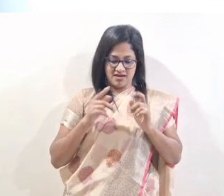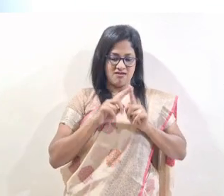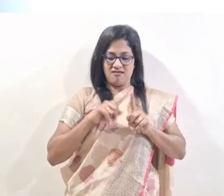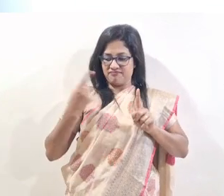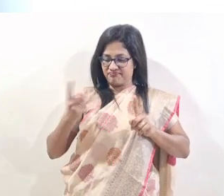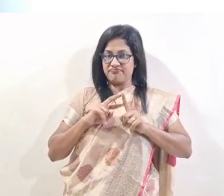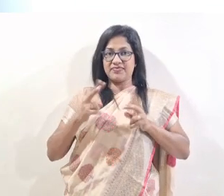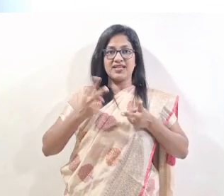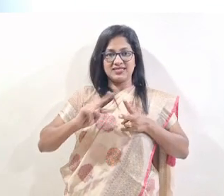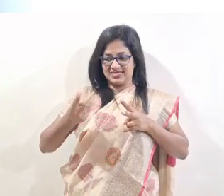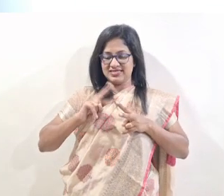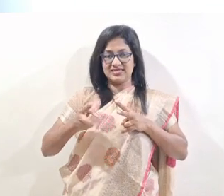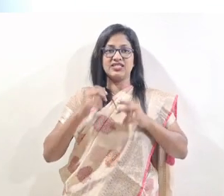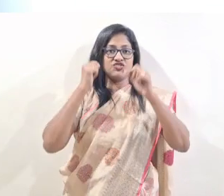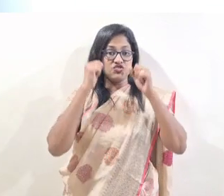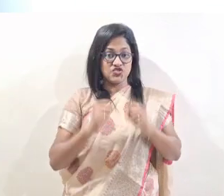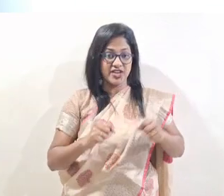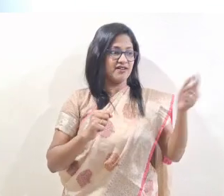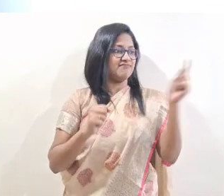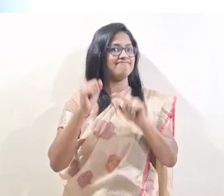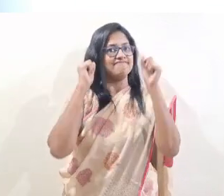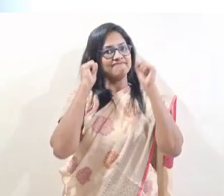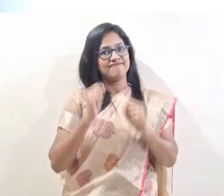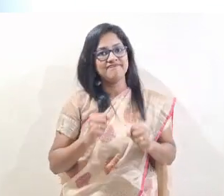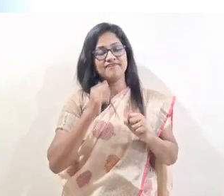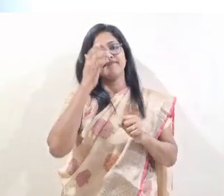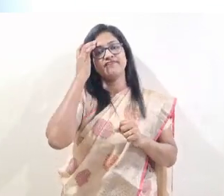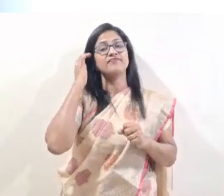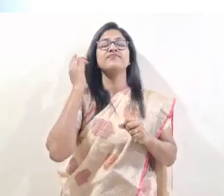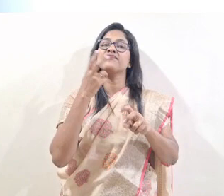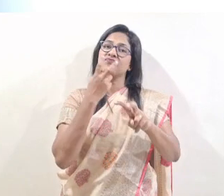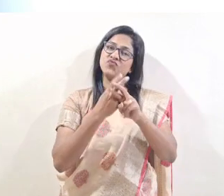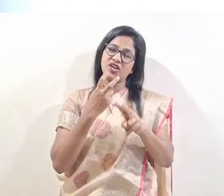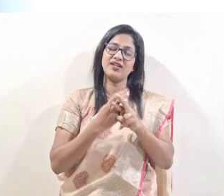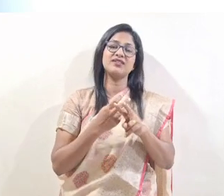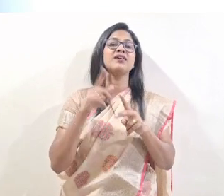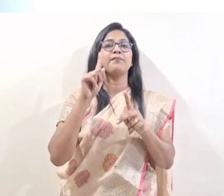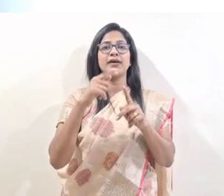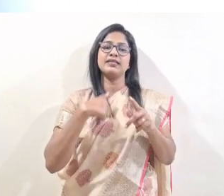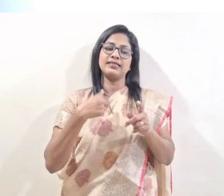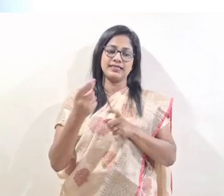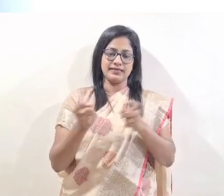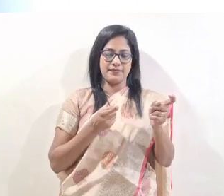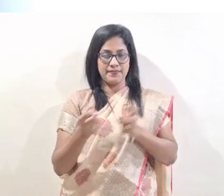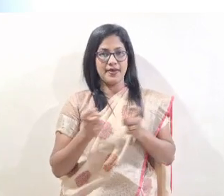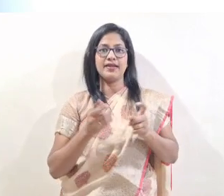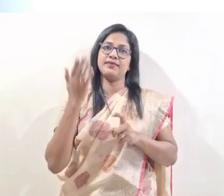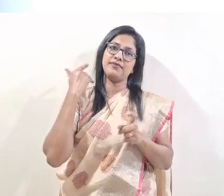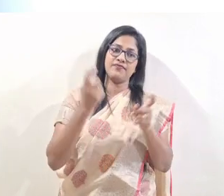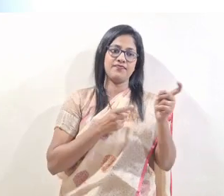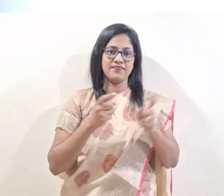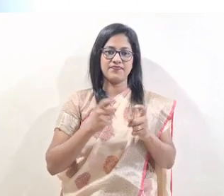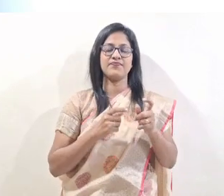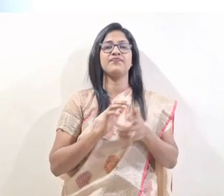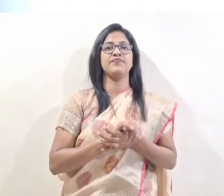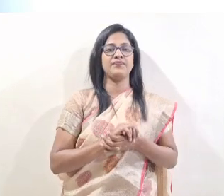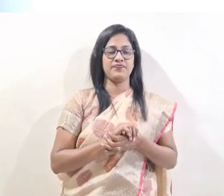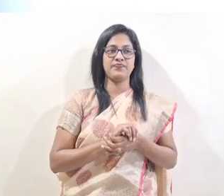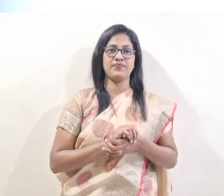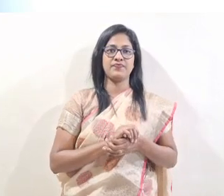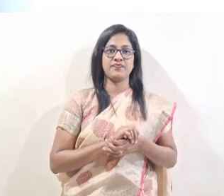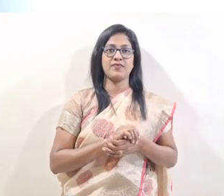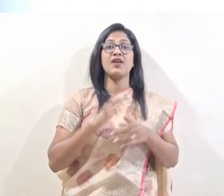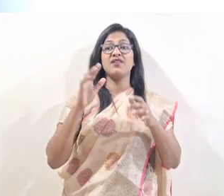keeping a distance. That has become a challenge, but I think somehow we could manage, and running the more trains